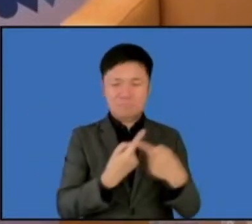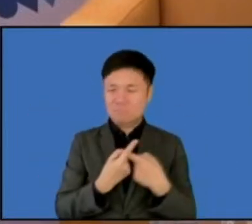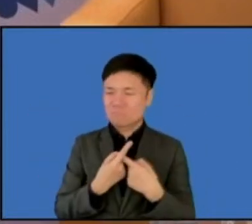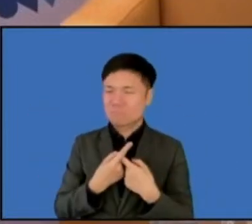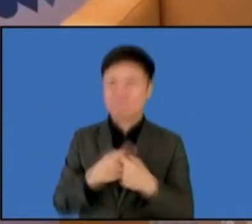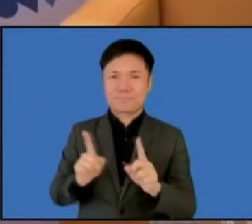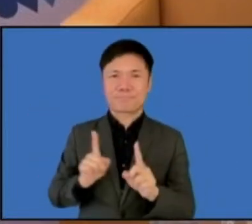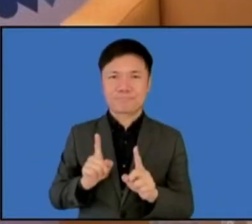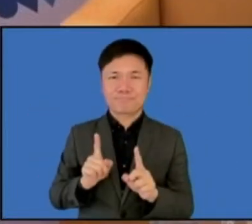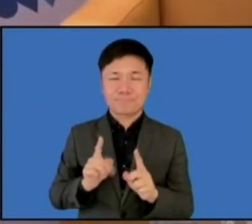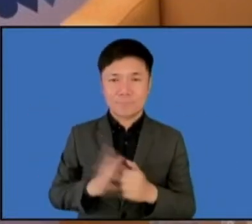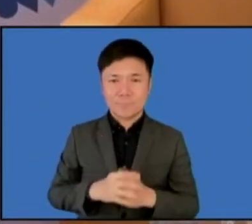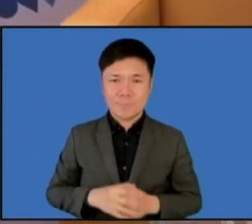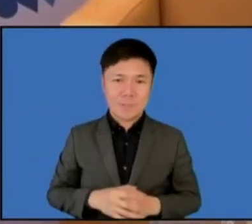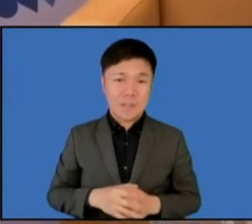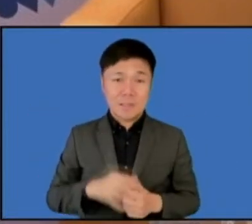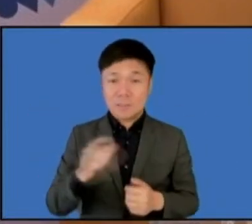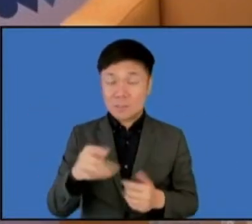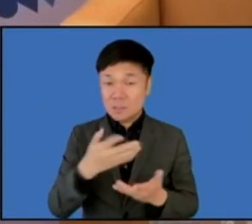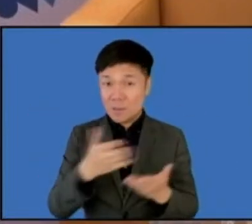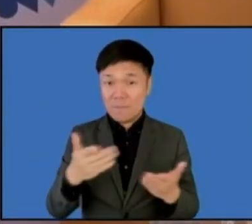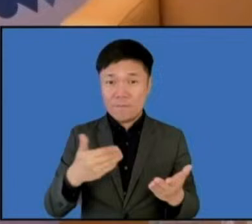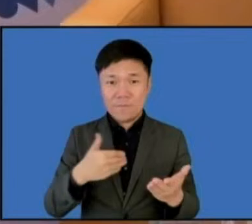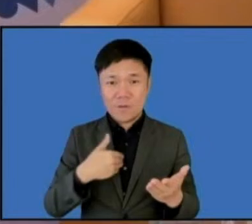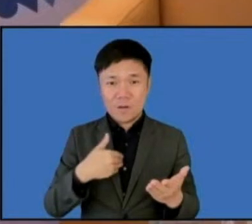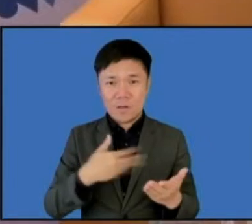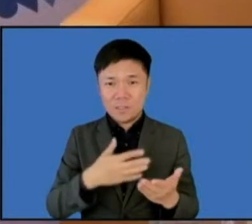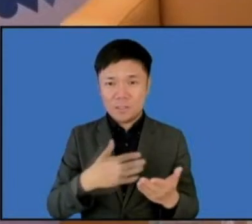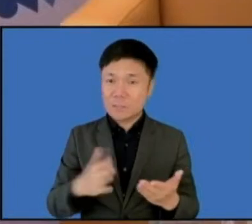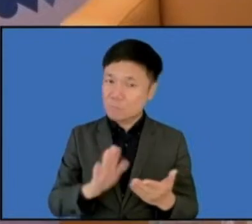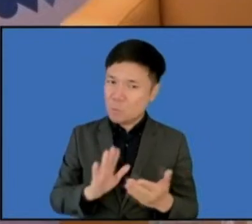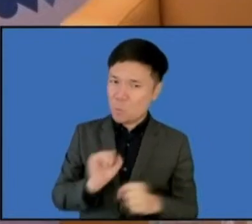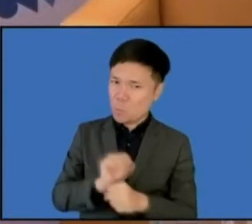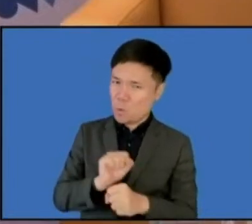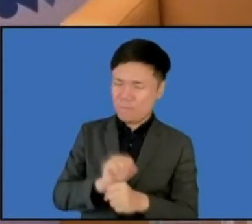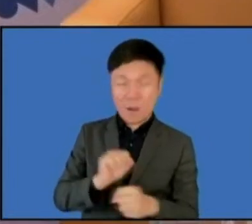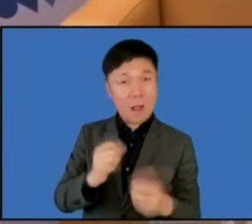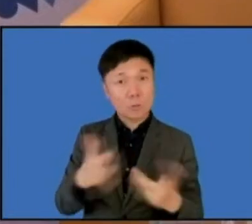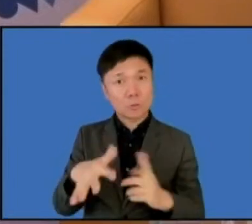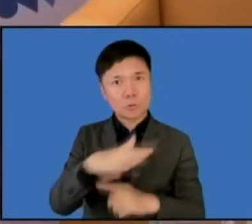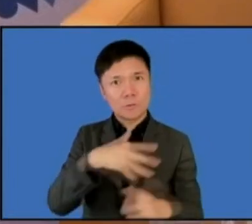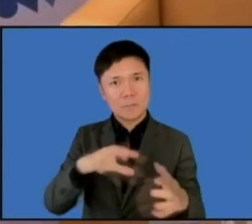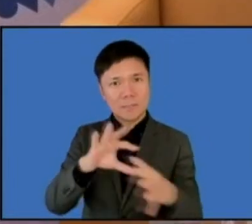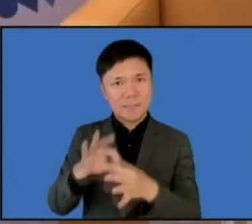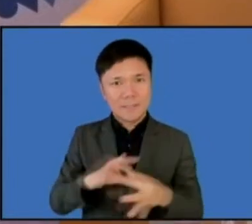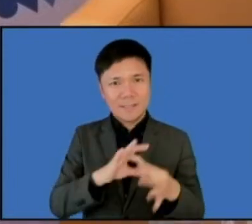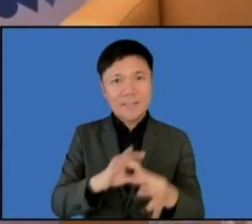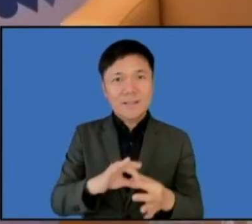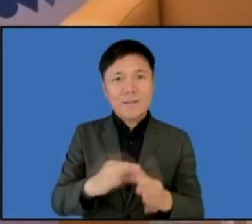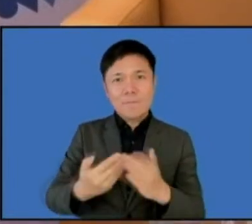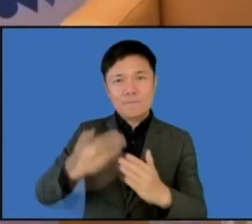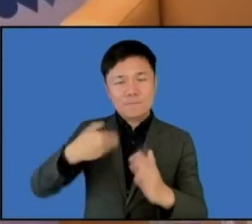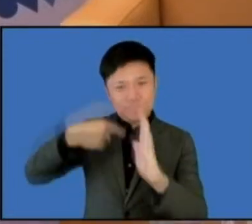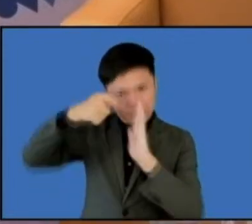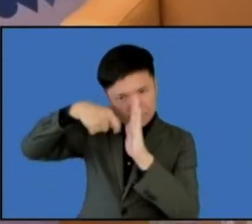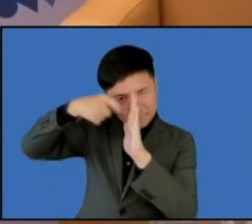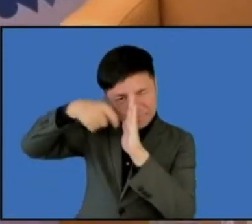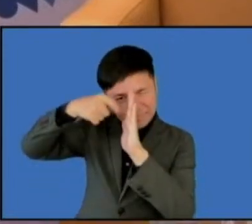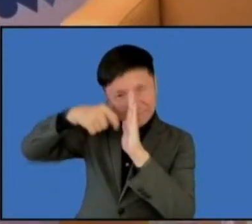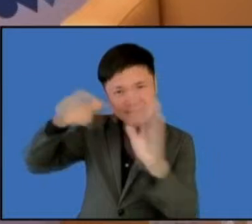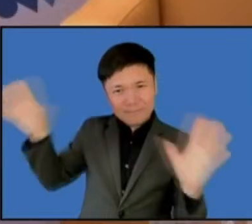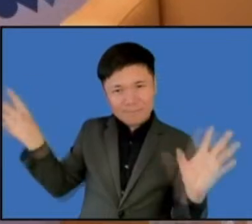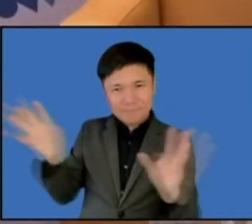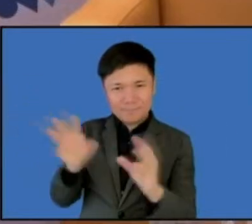So for those of you committed to the work of social cohesion, I'll leave you with a quote. I recently watched a documentary, so I'm very cultured today.